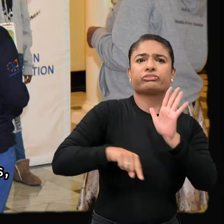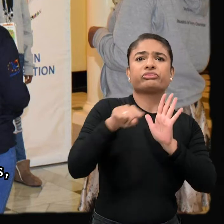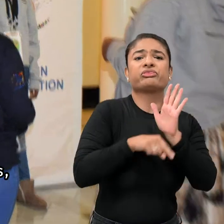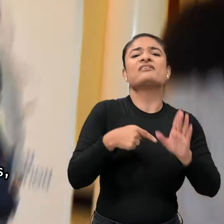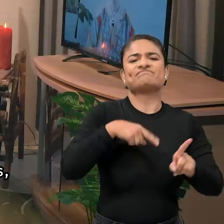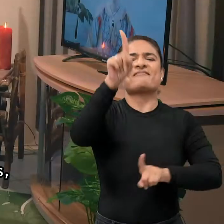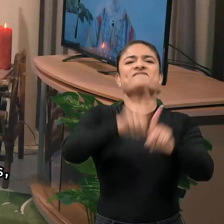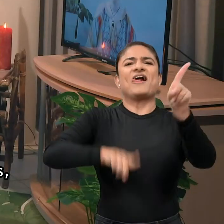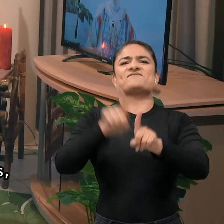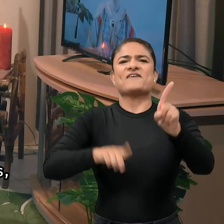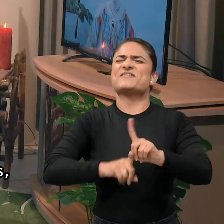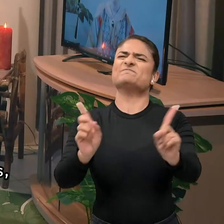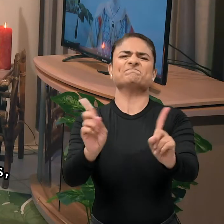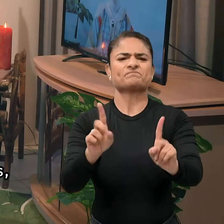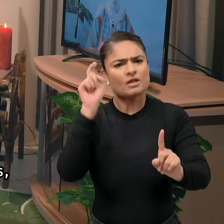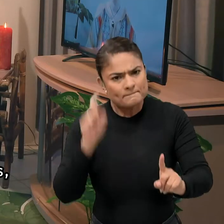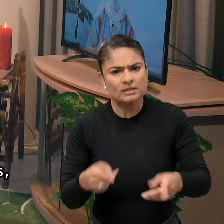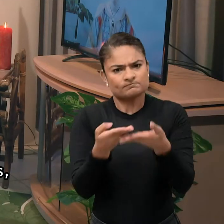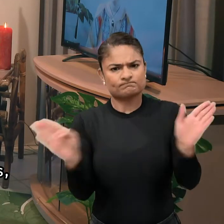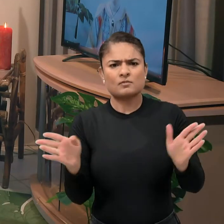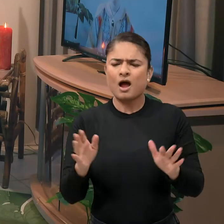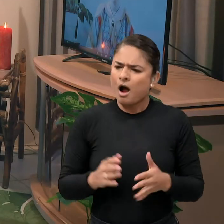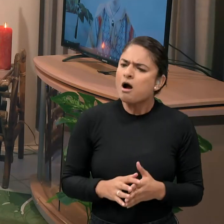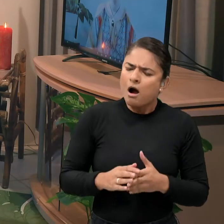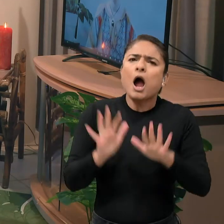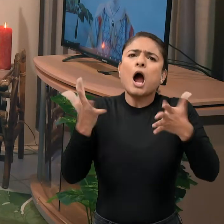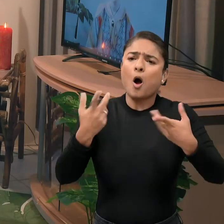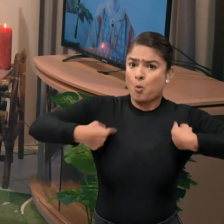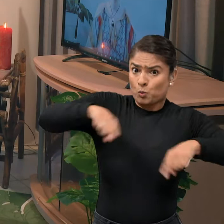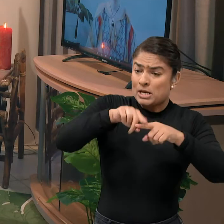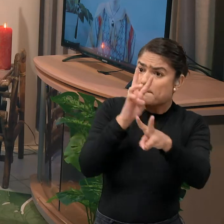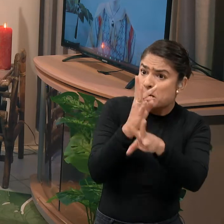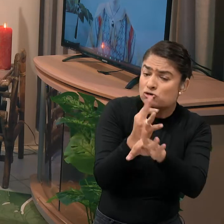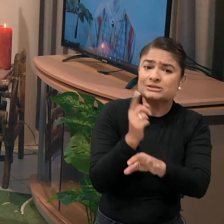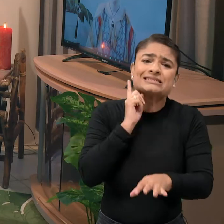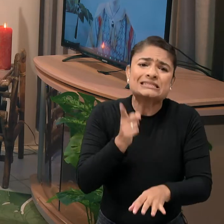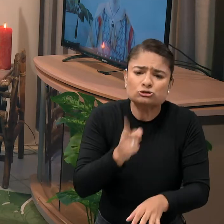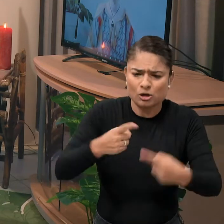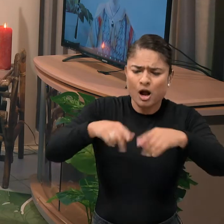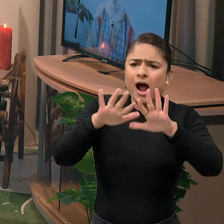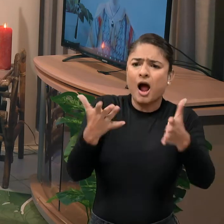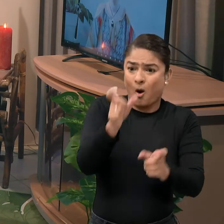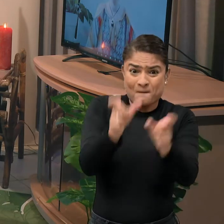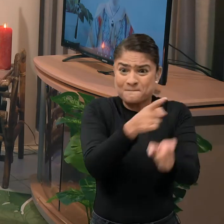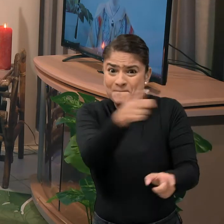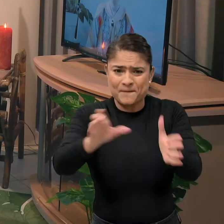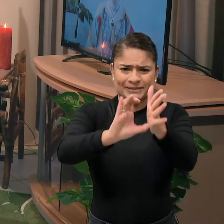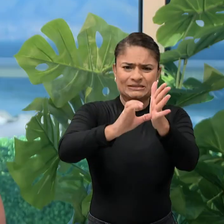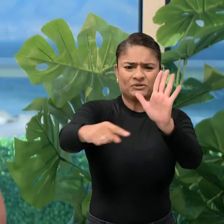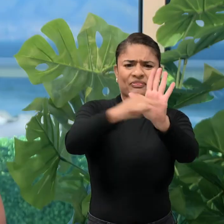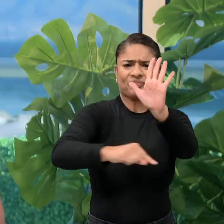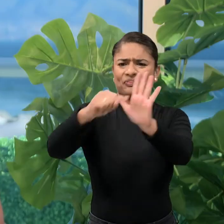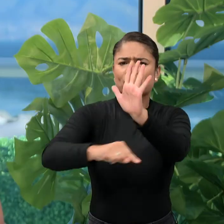as parents, teachers, leaders of institutions, and of course government as a whole, in ensuring that young people with